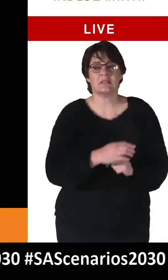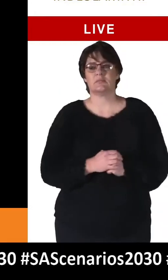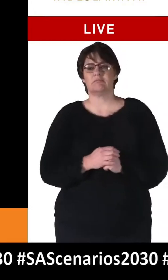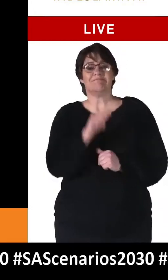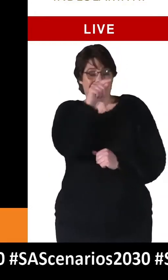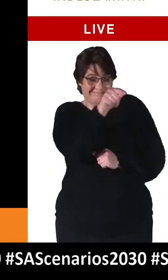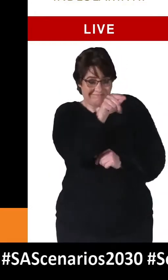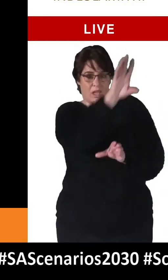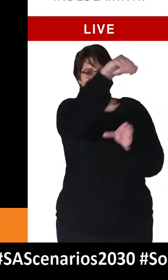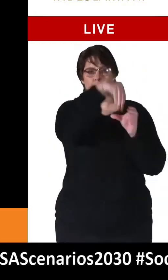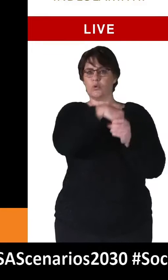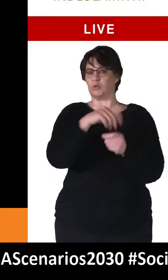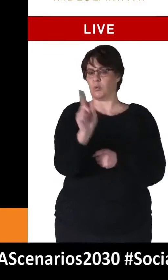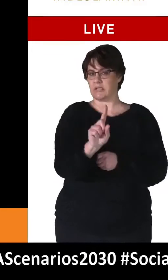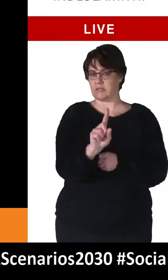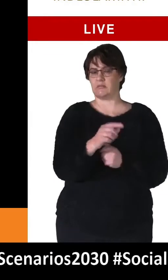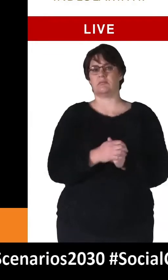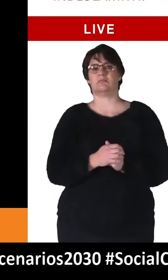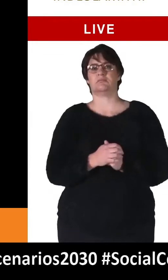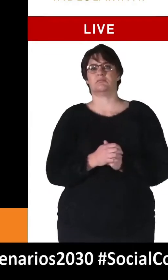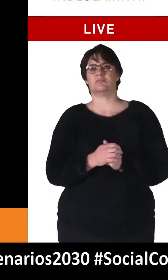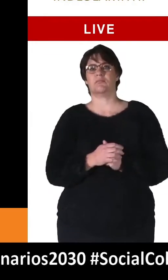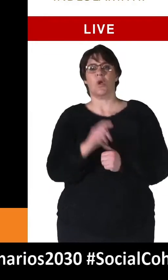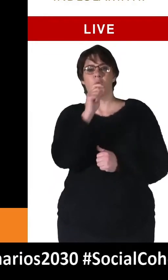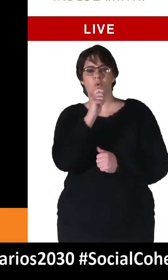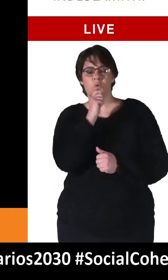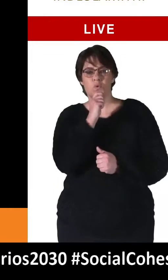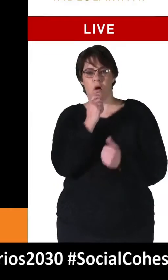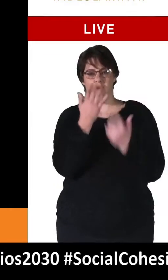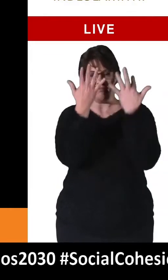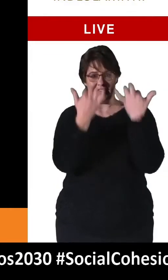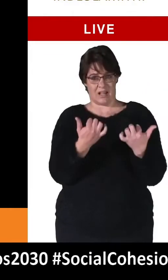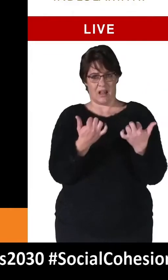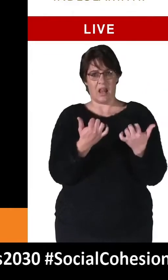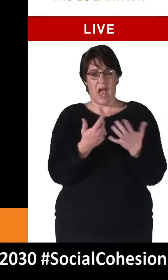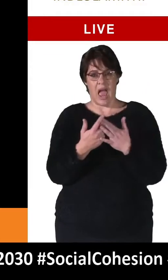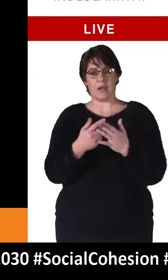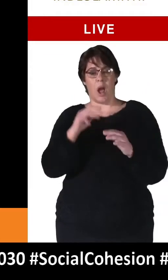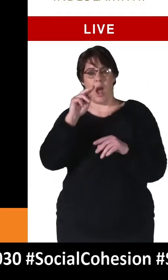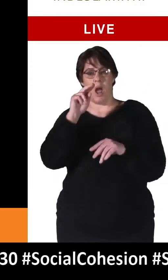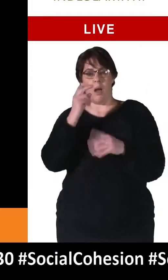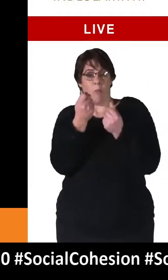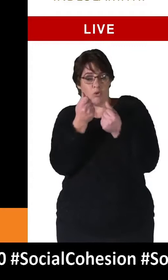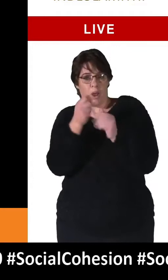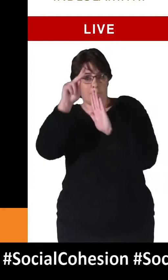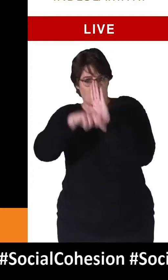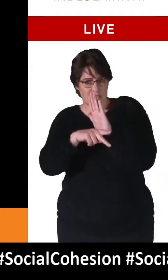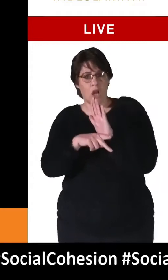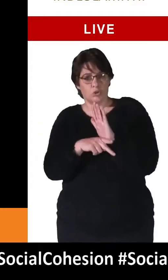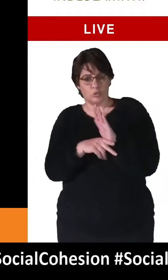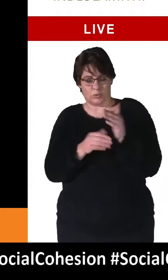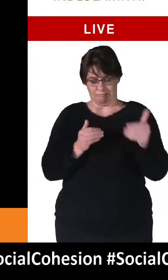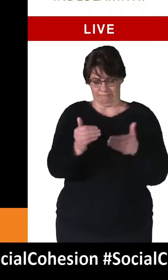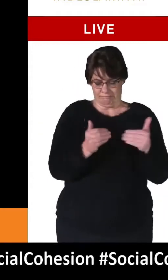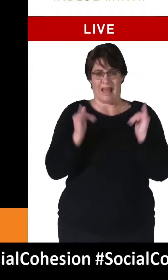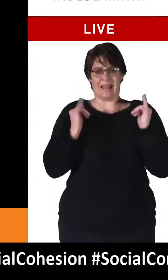it includes suggestions for the use of fiscal and monetary policy to mitigate the current crisis.